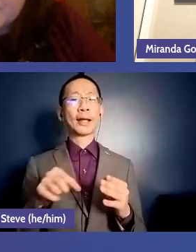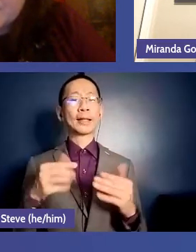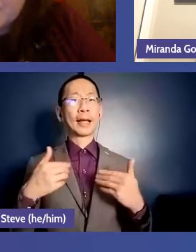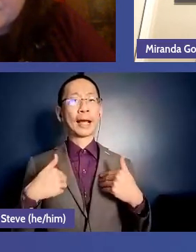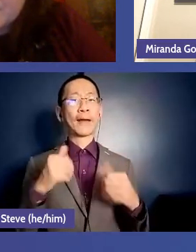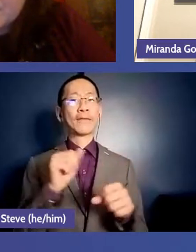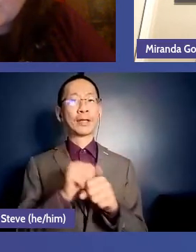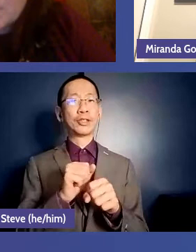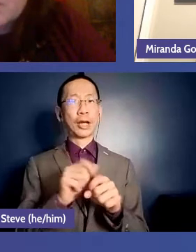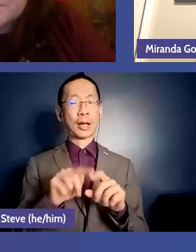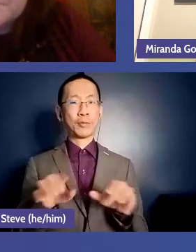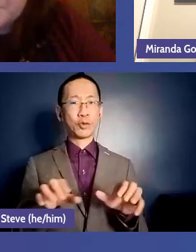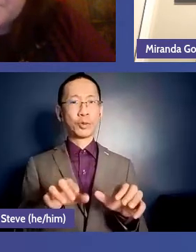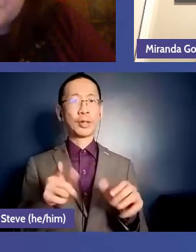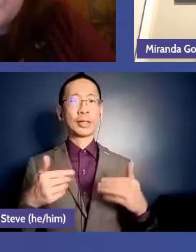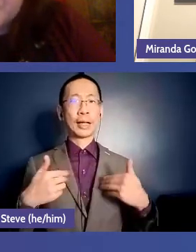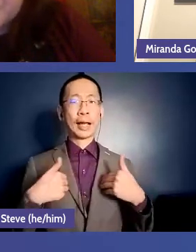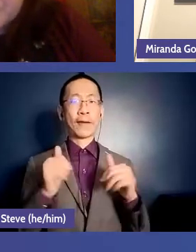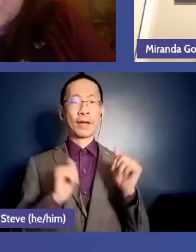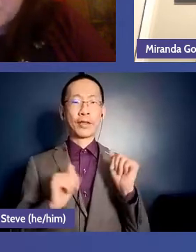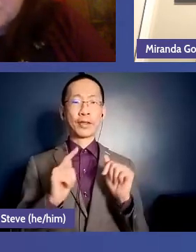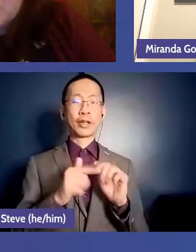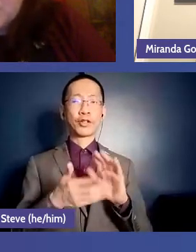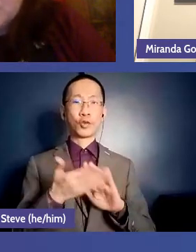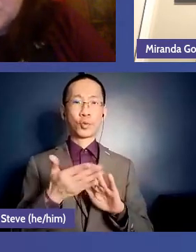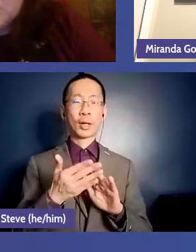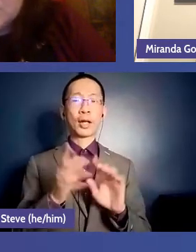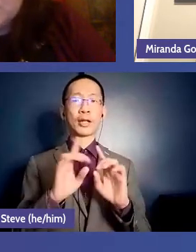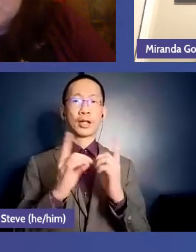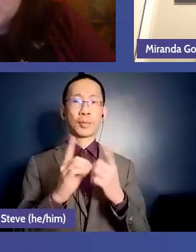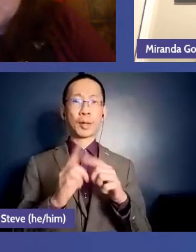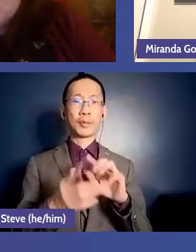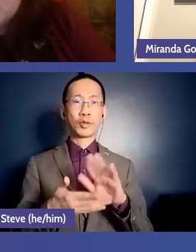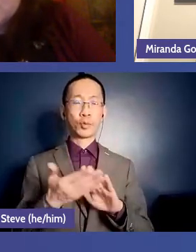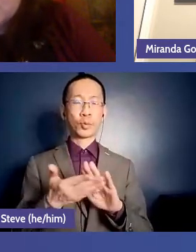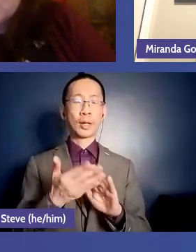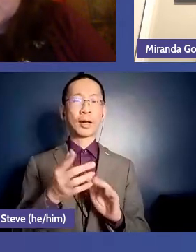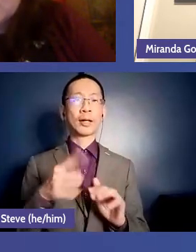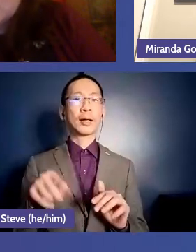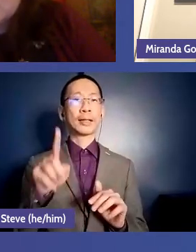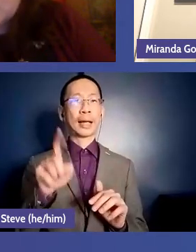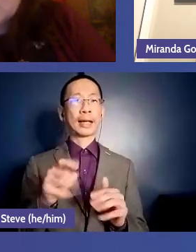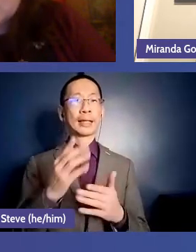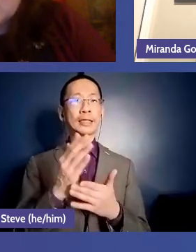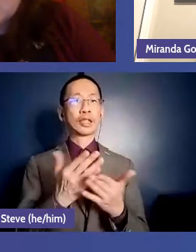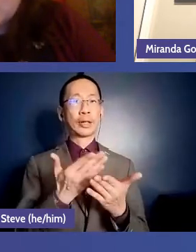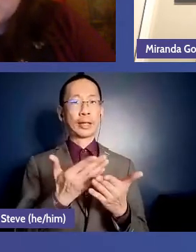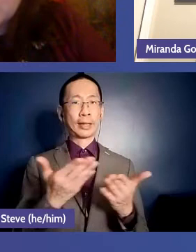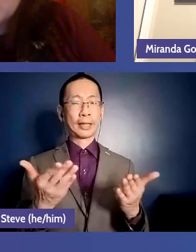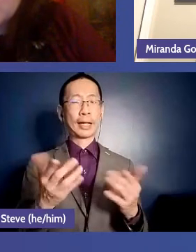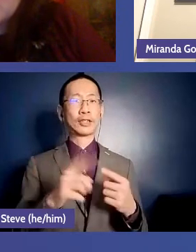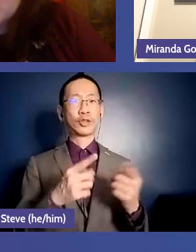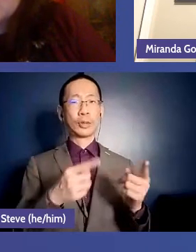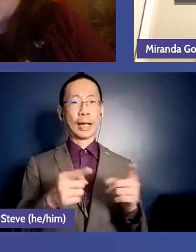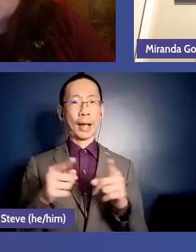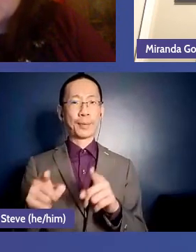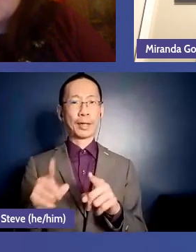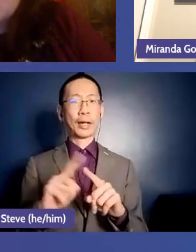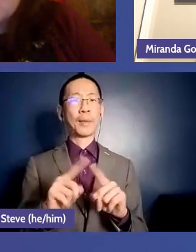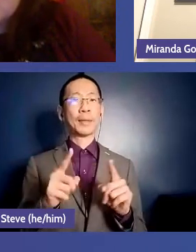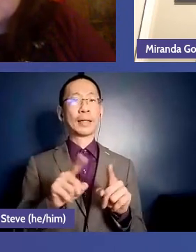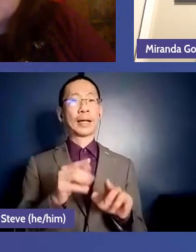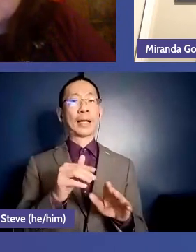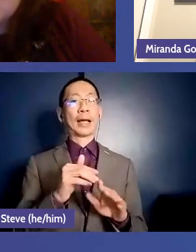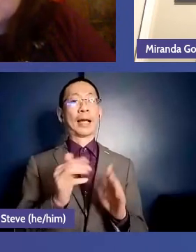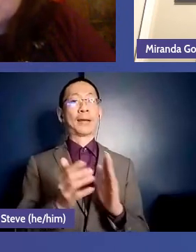do, they have a theater to run, they have a department to run, and they need certain things to happen. But as my skill